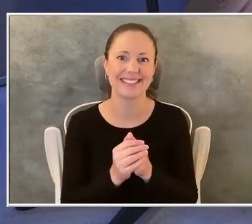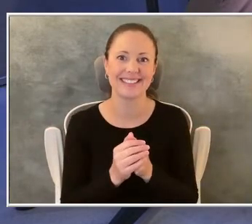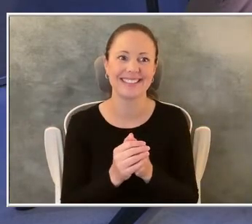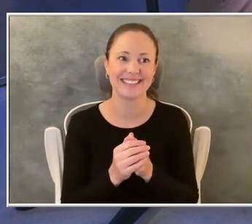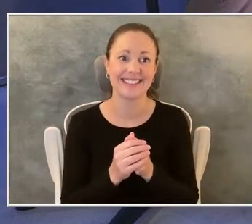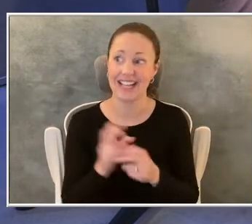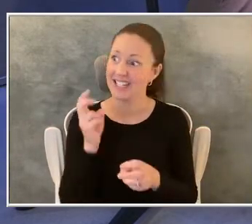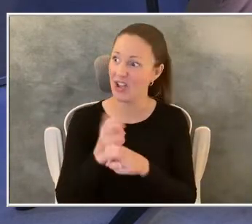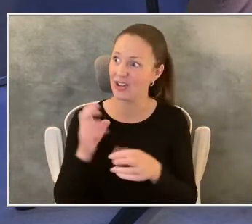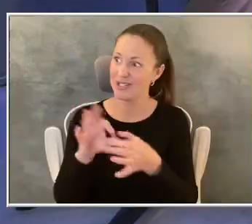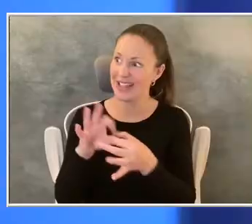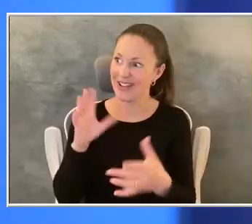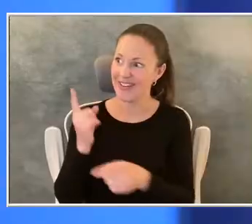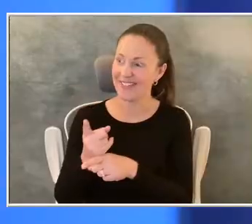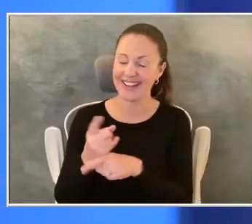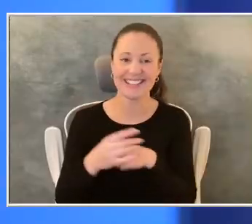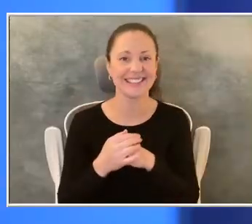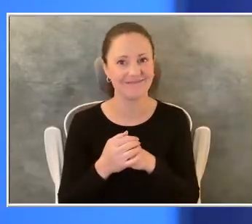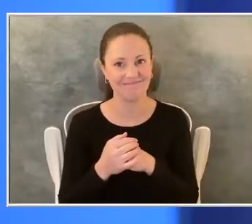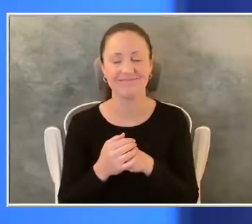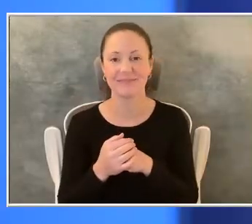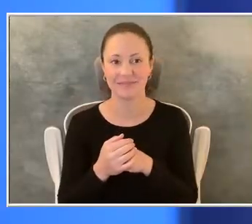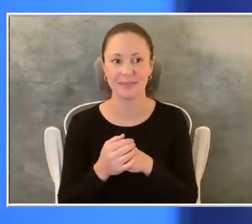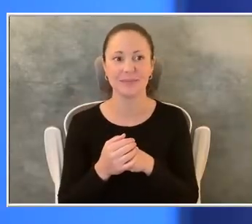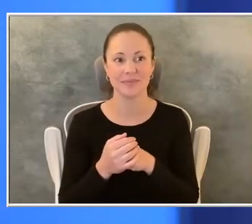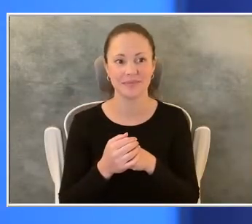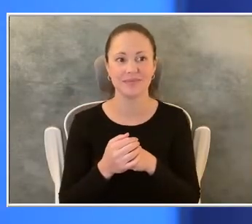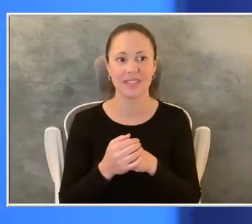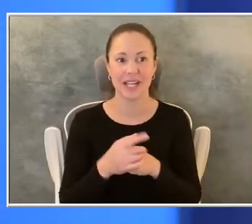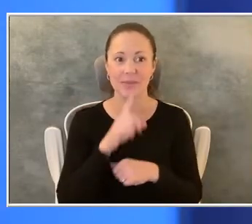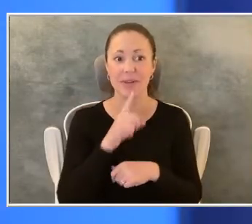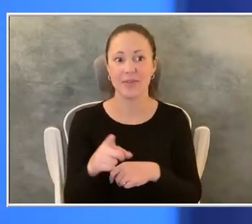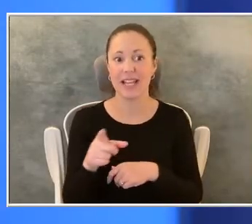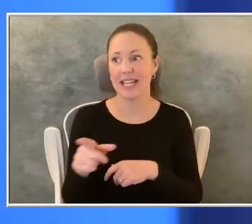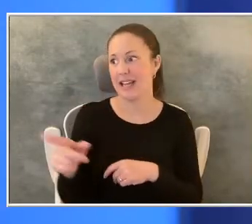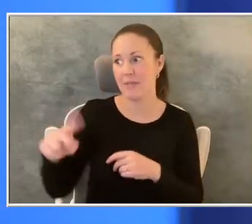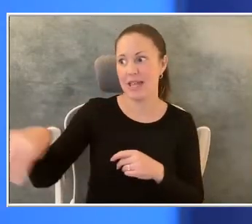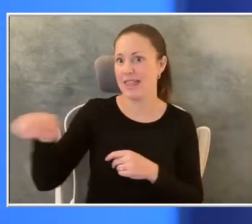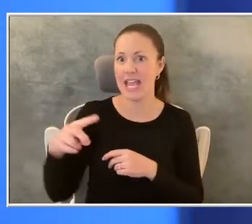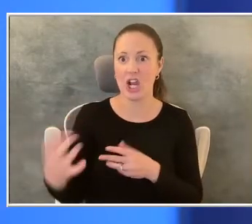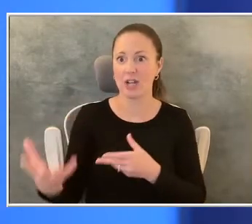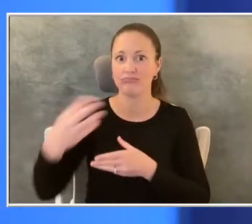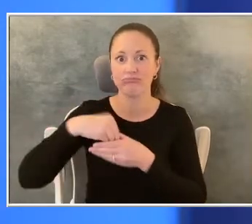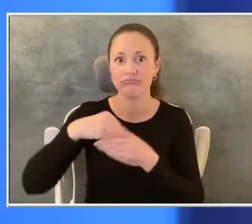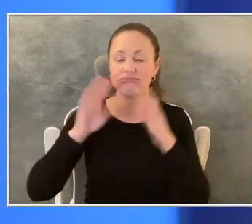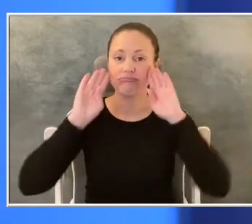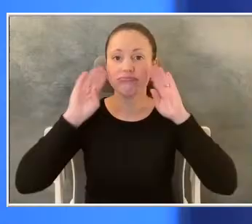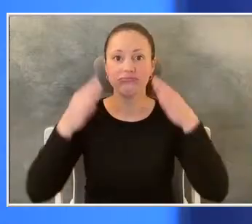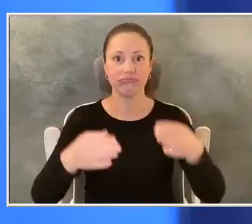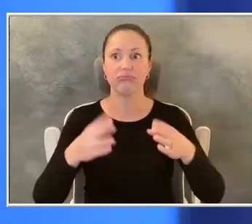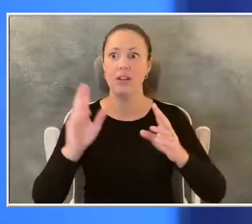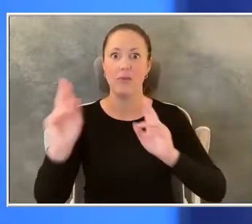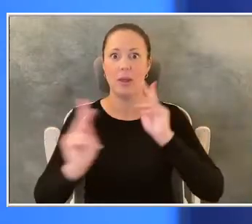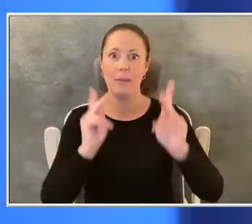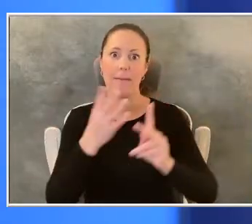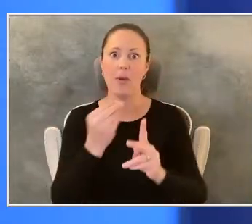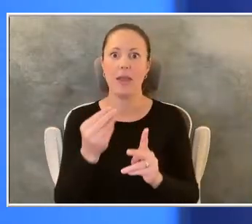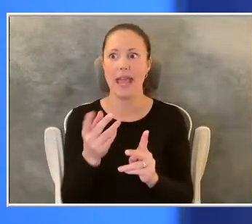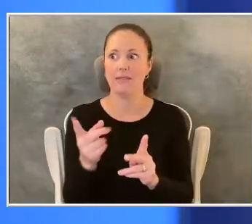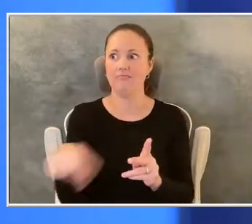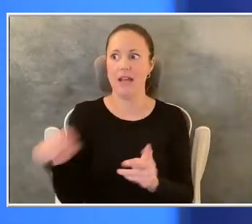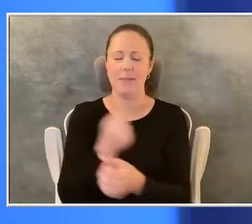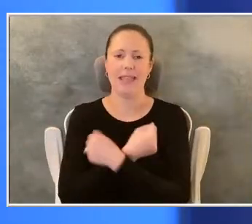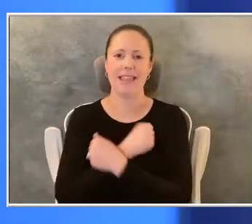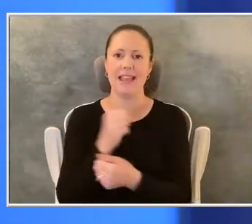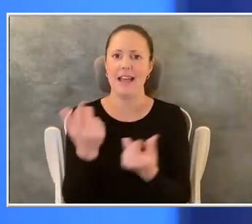Yeah, they're in it for the win, and the love of what they do is, you can just see it, that they love